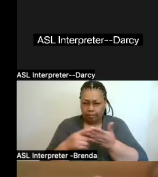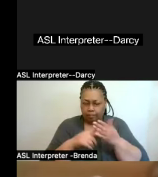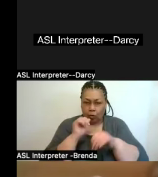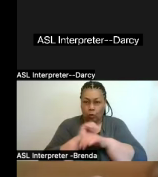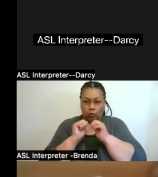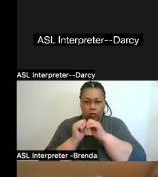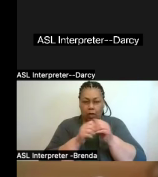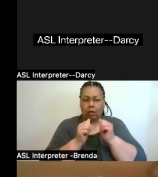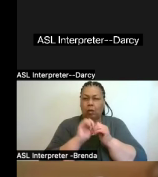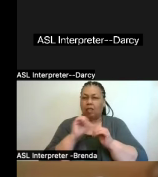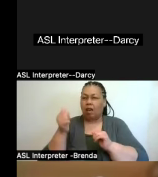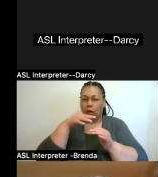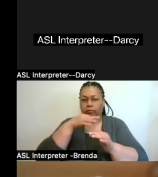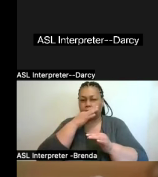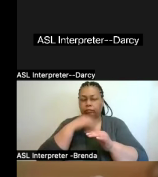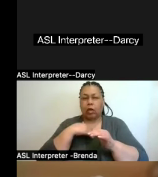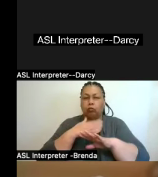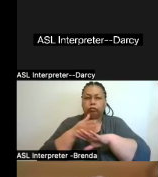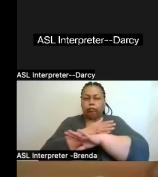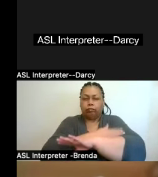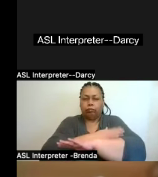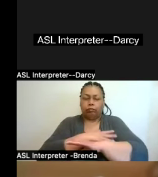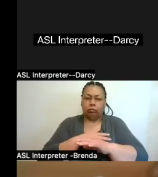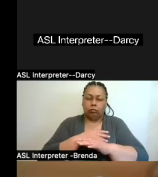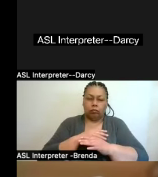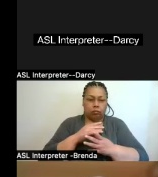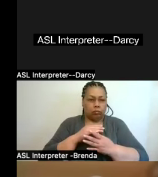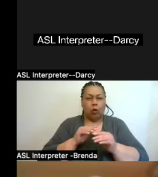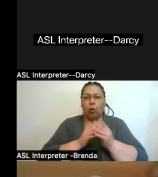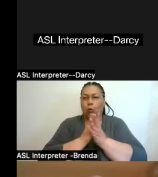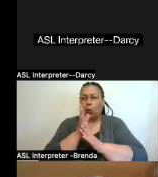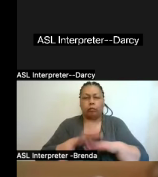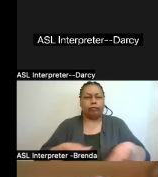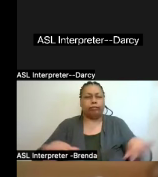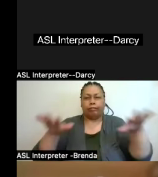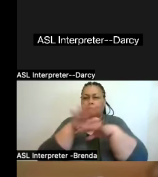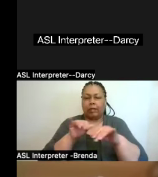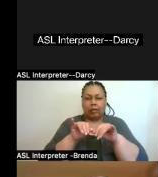other experts, and made significant improvements throughout their systems, especially in this area.